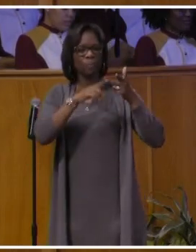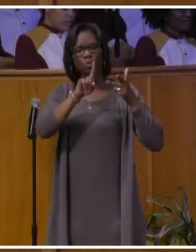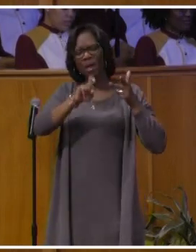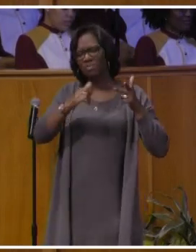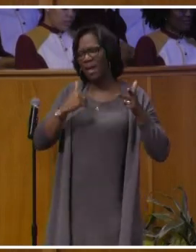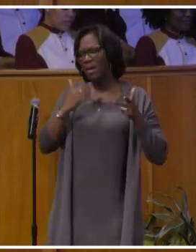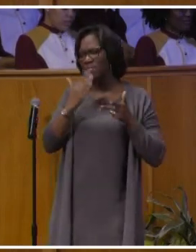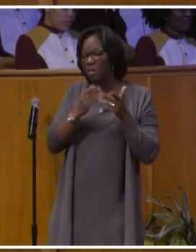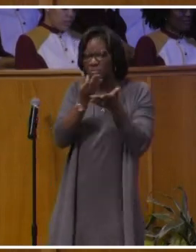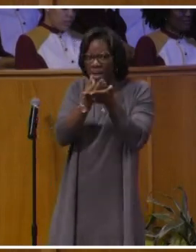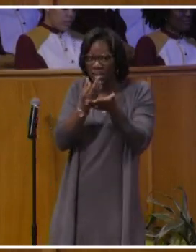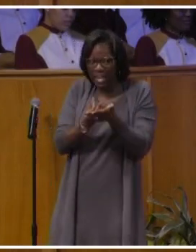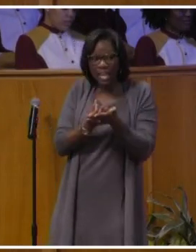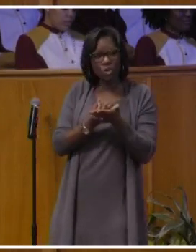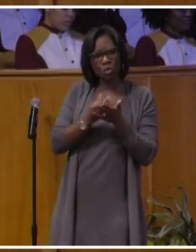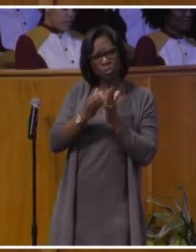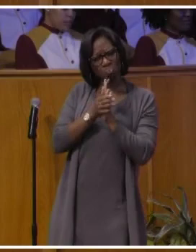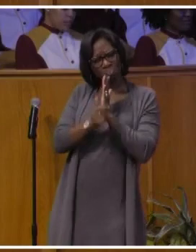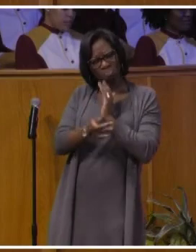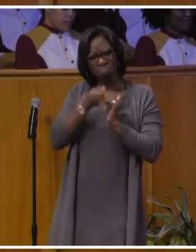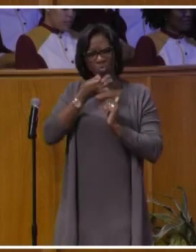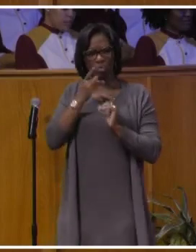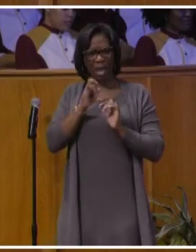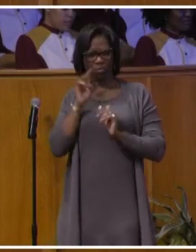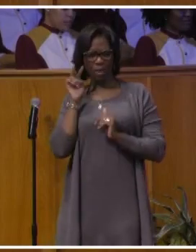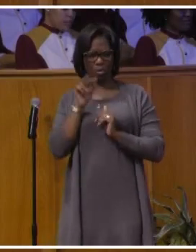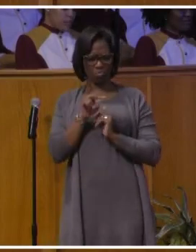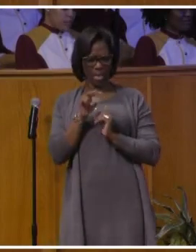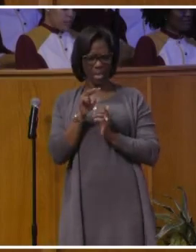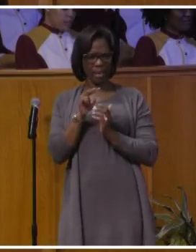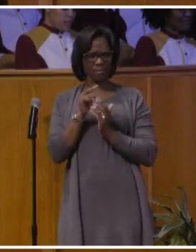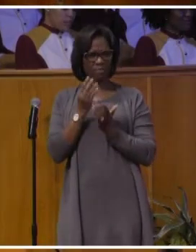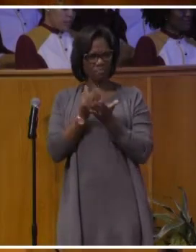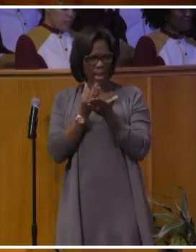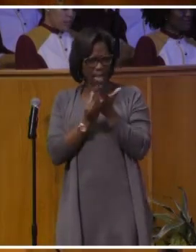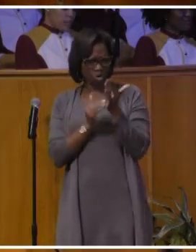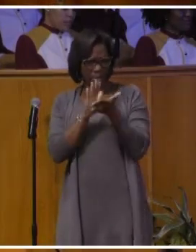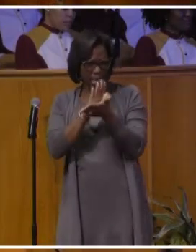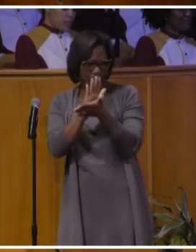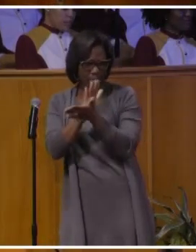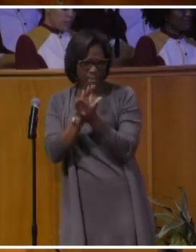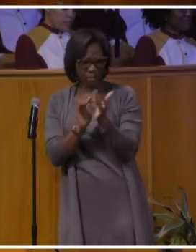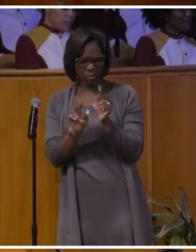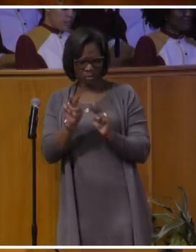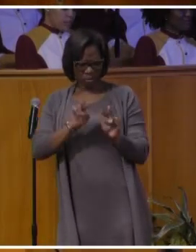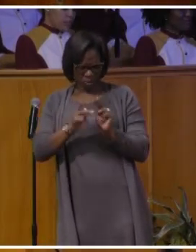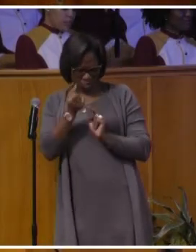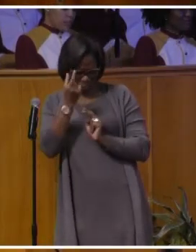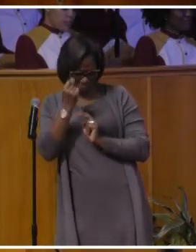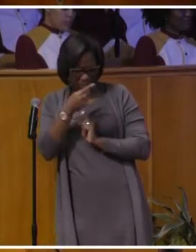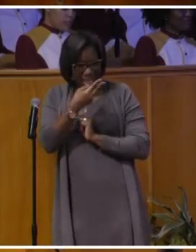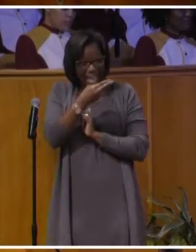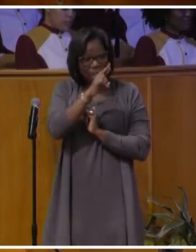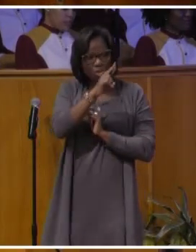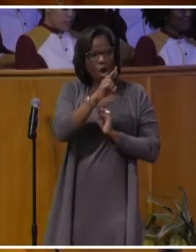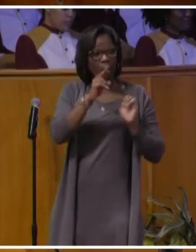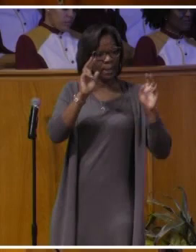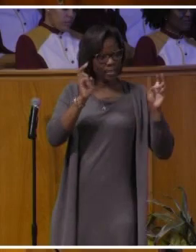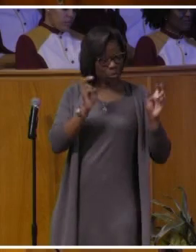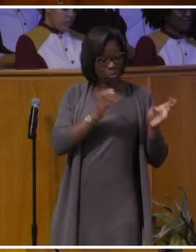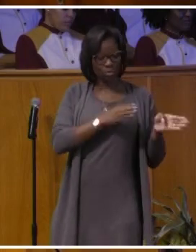some financial acumen. You got to know how to read a balance sheet. You got to know how to deal with some HR